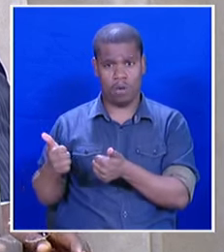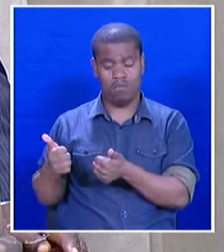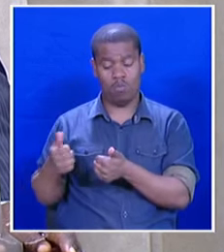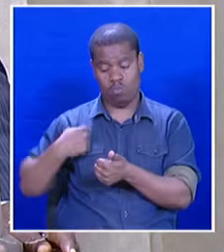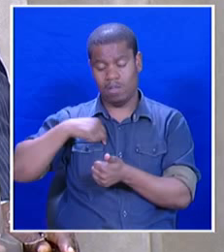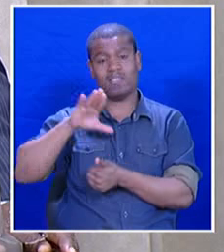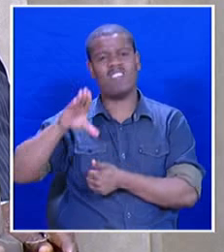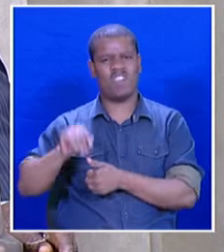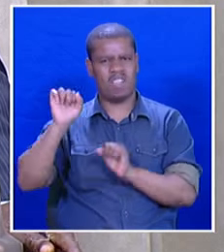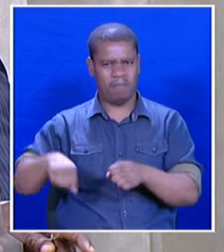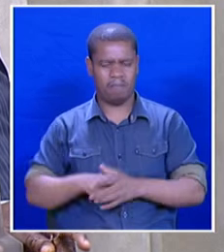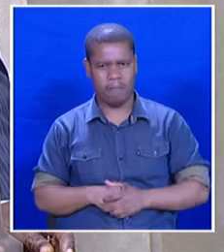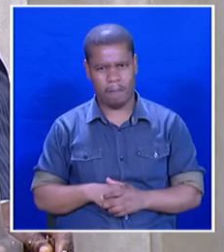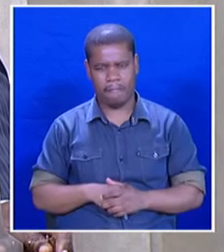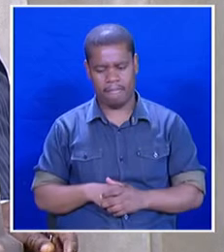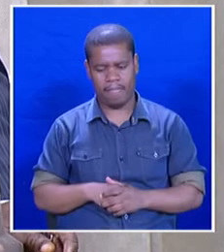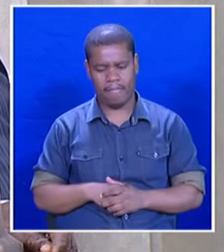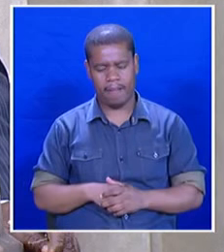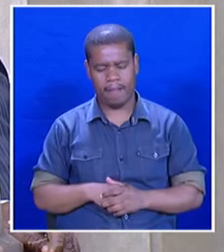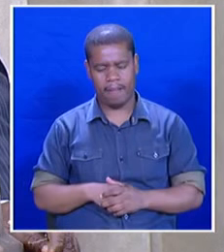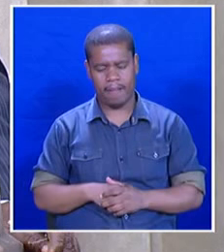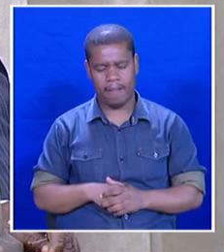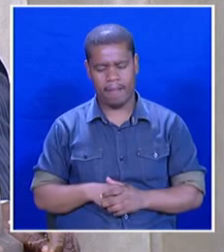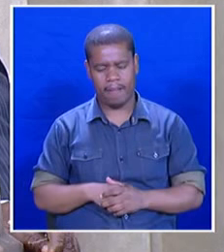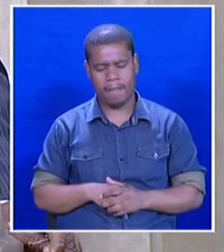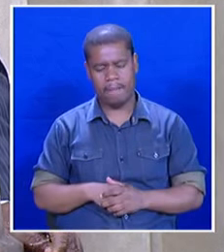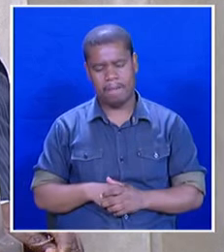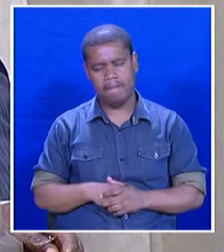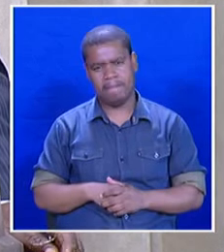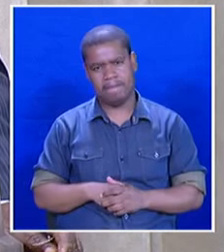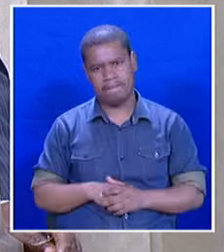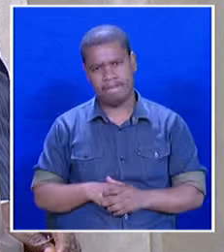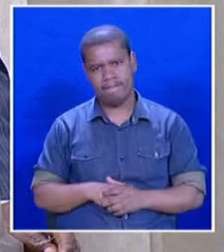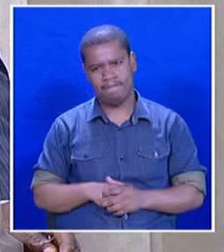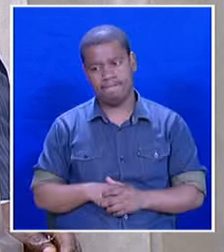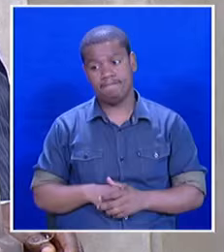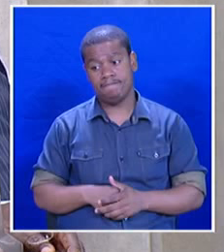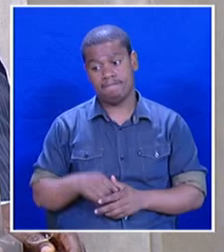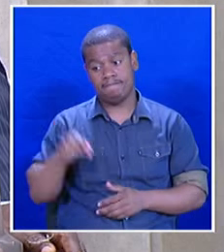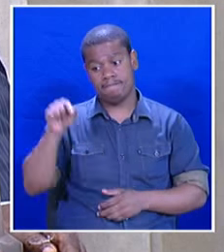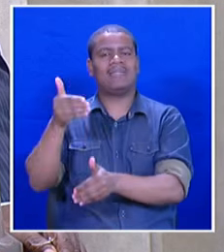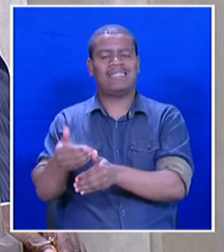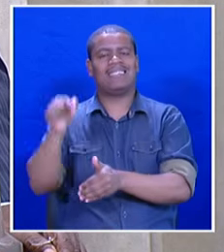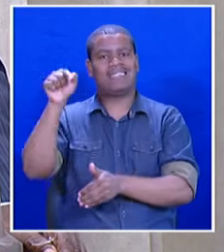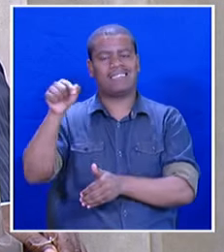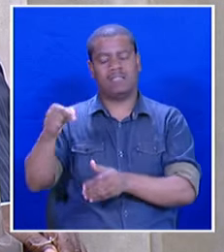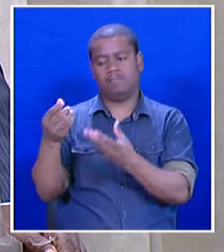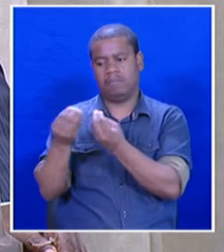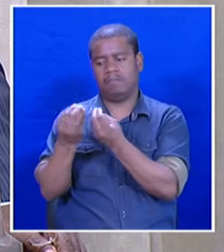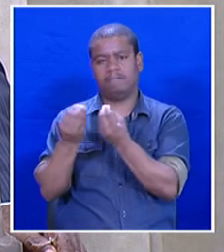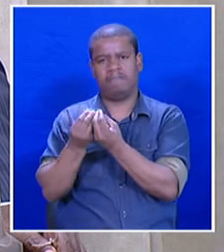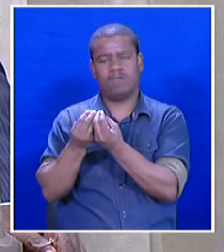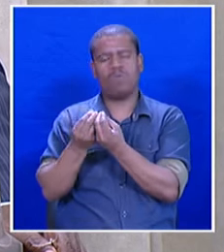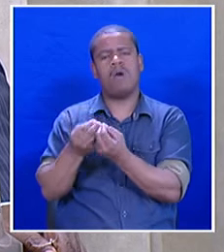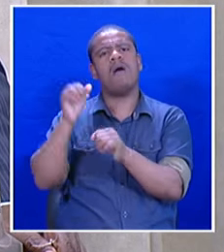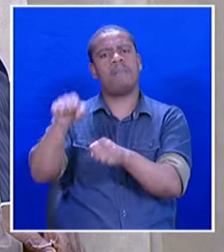So what is underway is a process where things are being addressed with a view